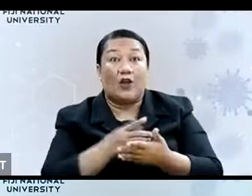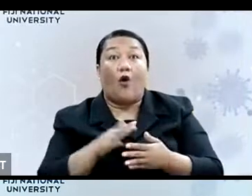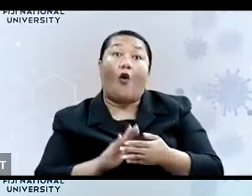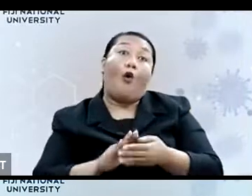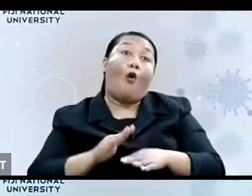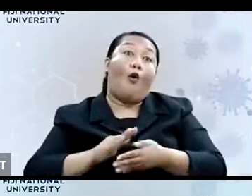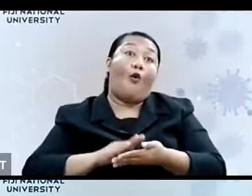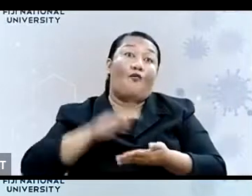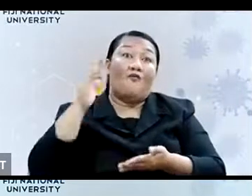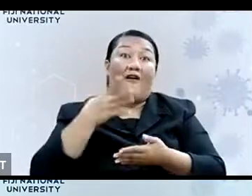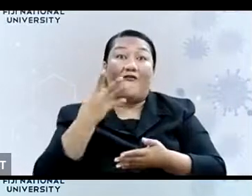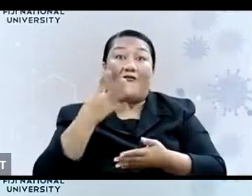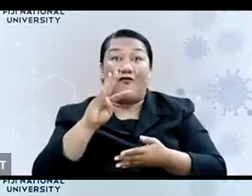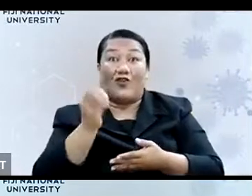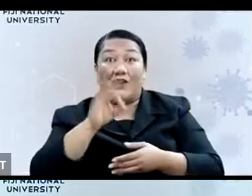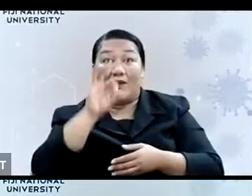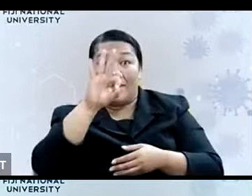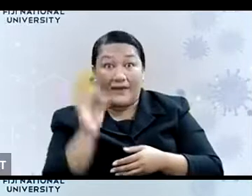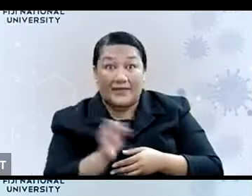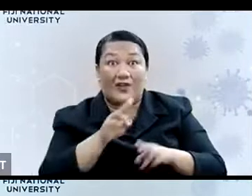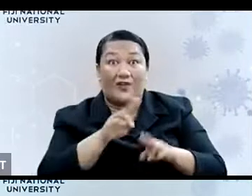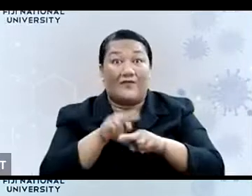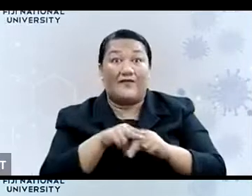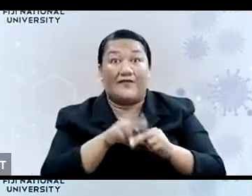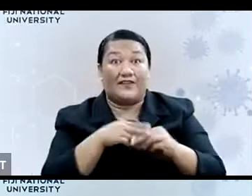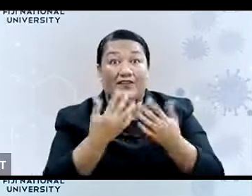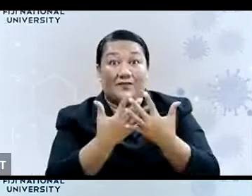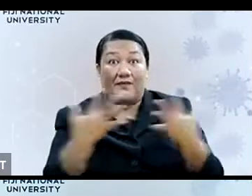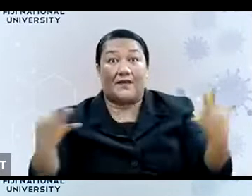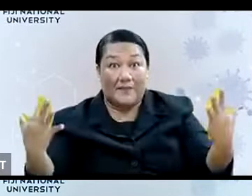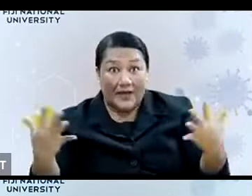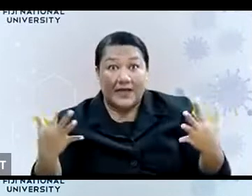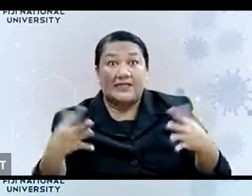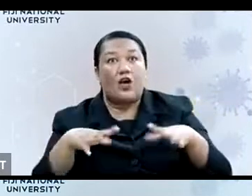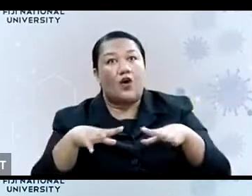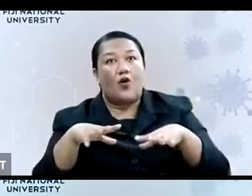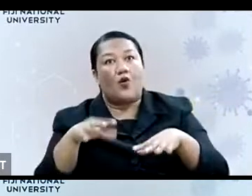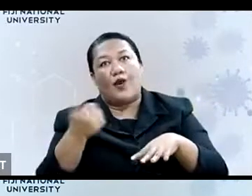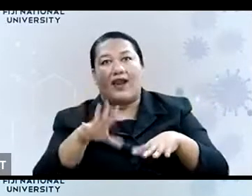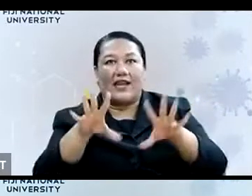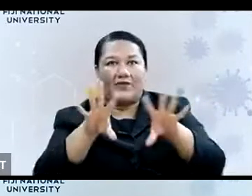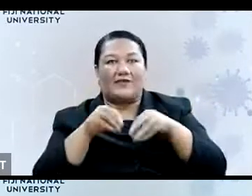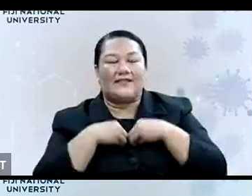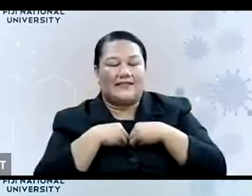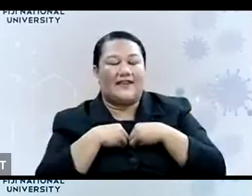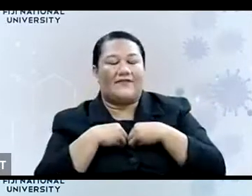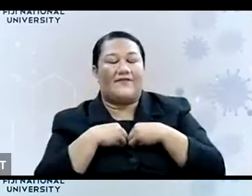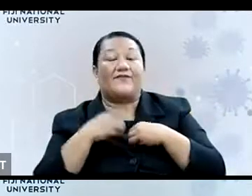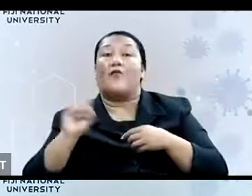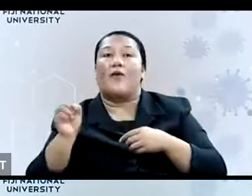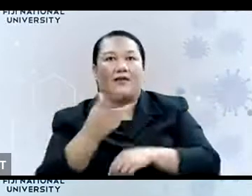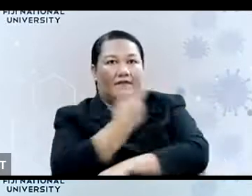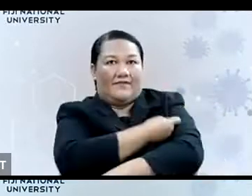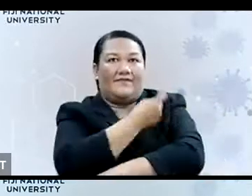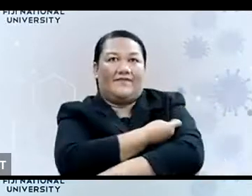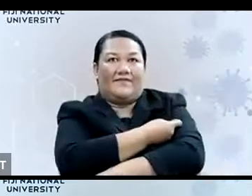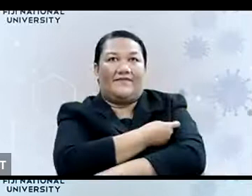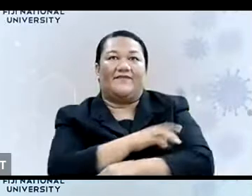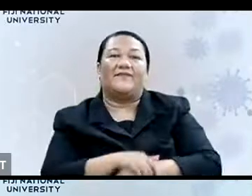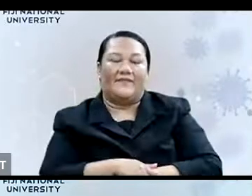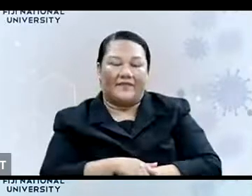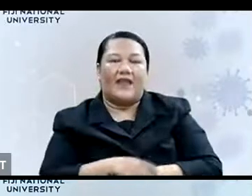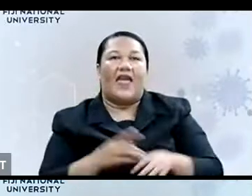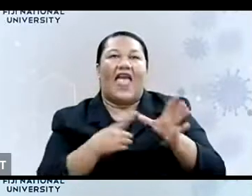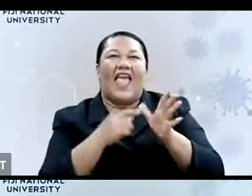population has now received at least one dose of the AstraZeneca vaccine. And that number is only increasing. All right,